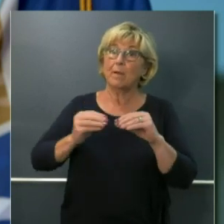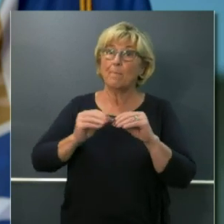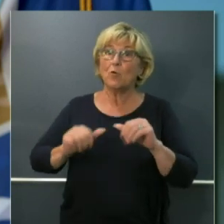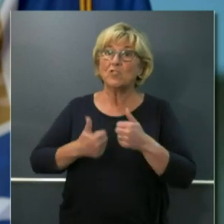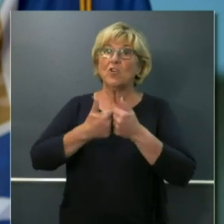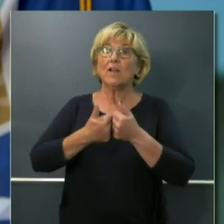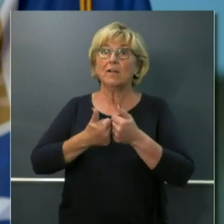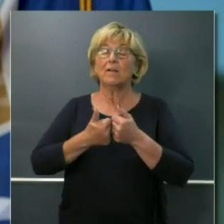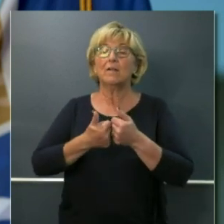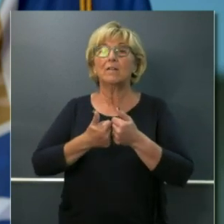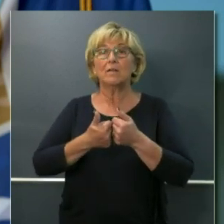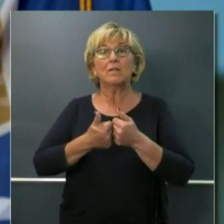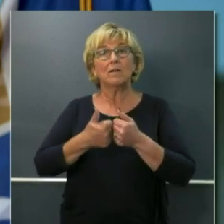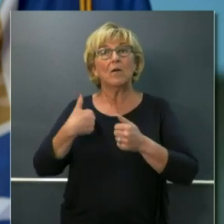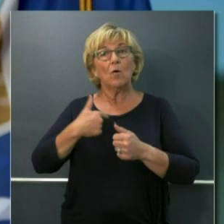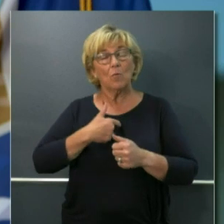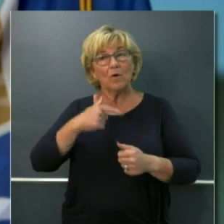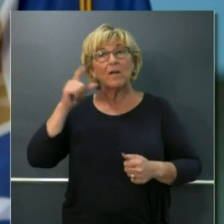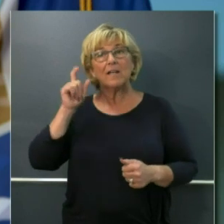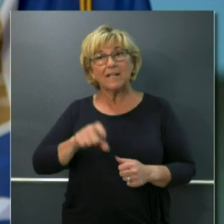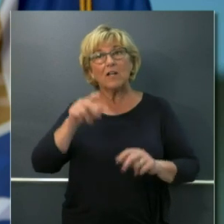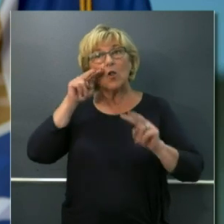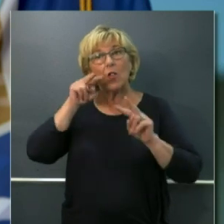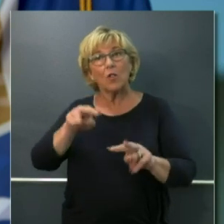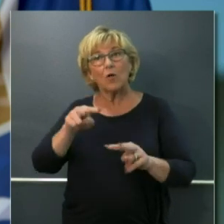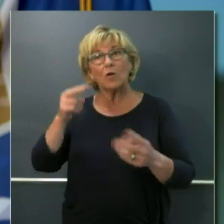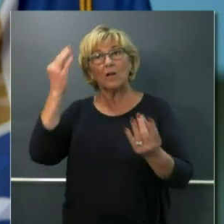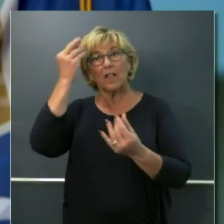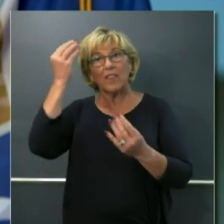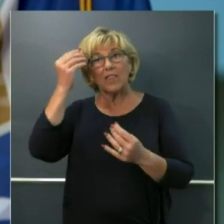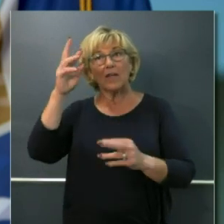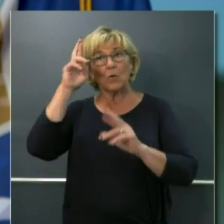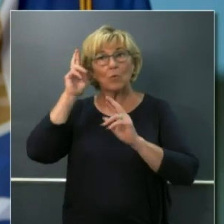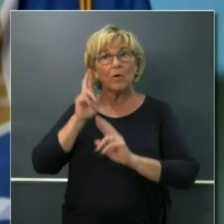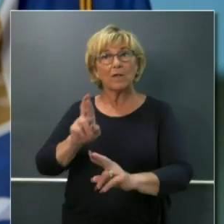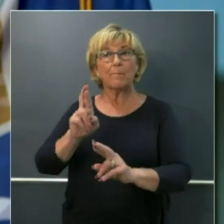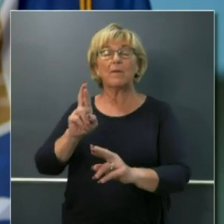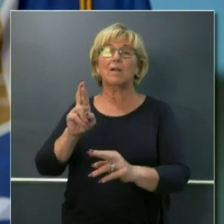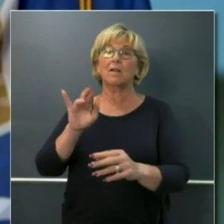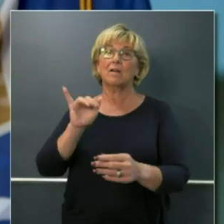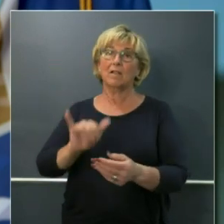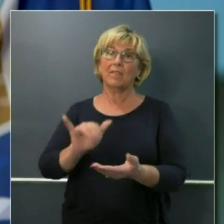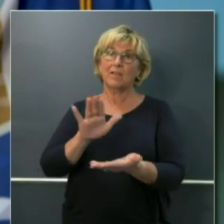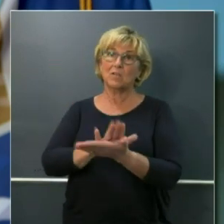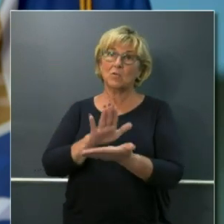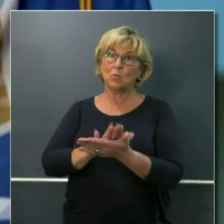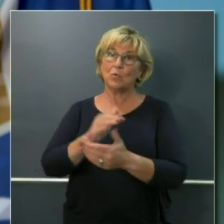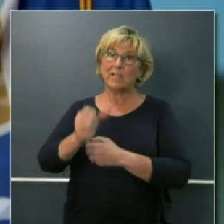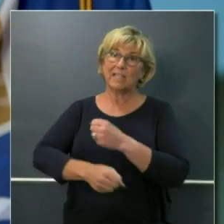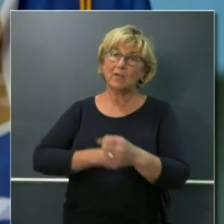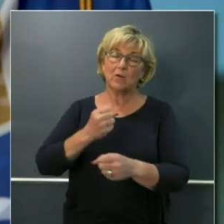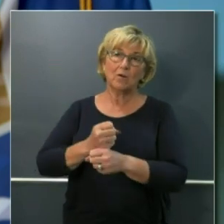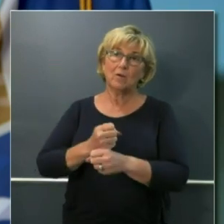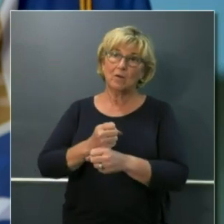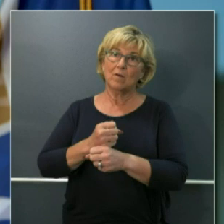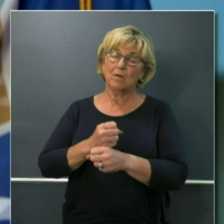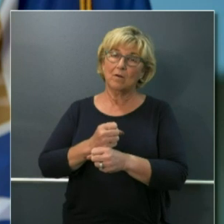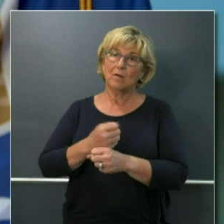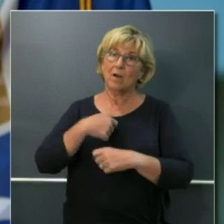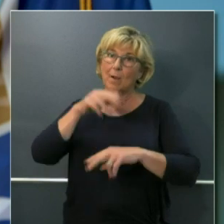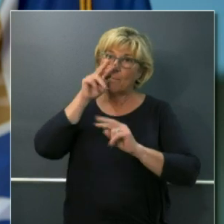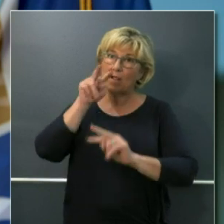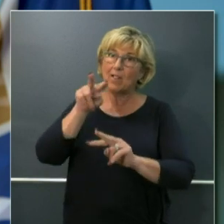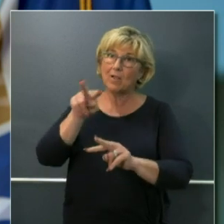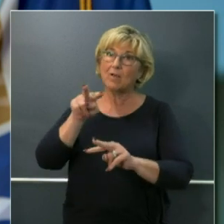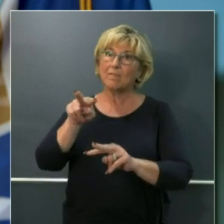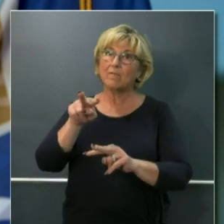And so it is incumbent upon us, I think, to think anew in respect to the school year. And again, I am looking